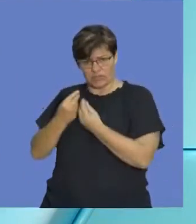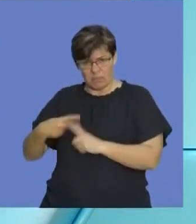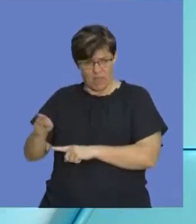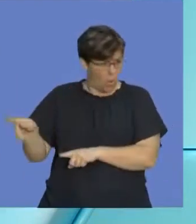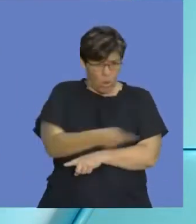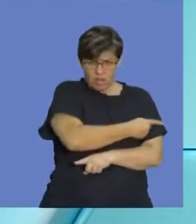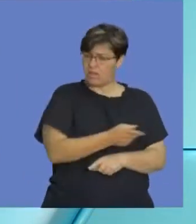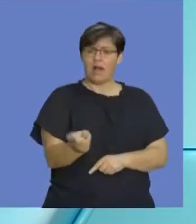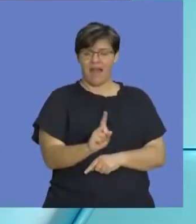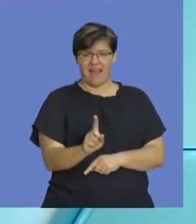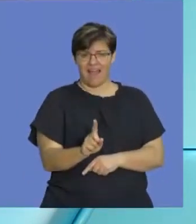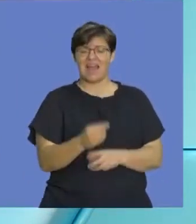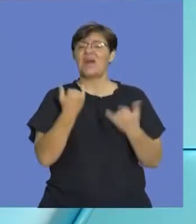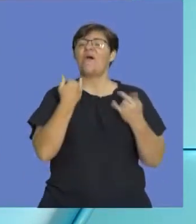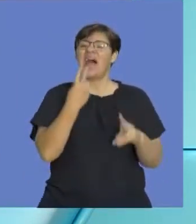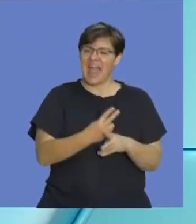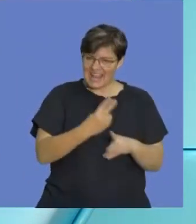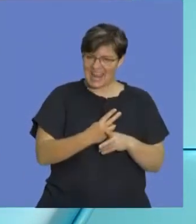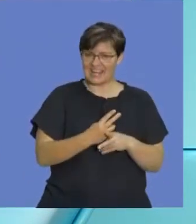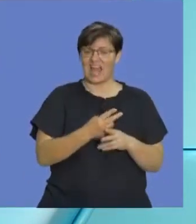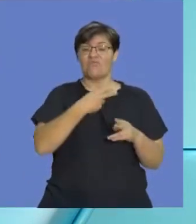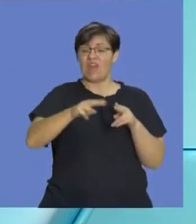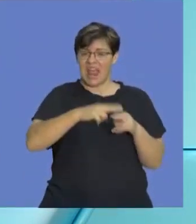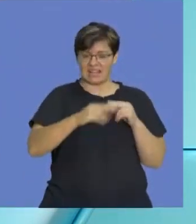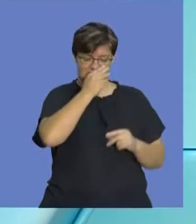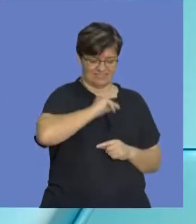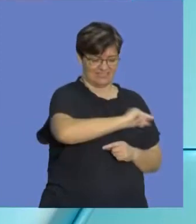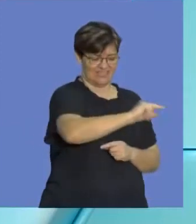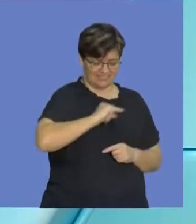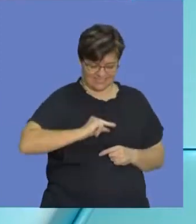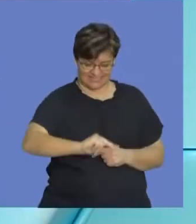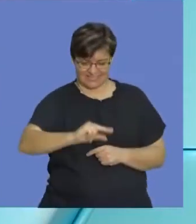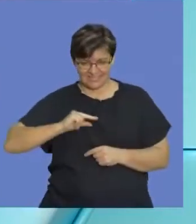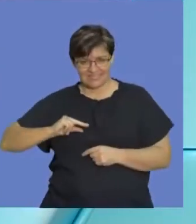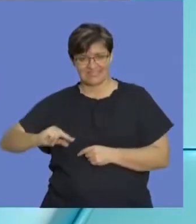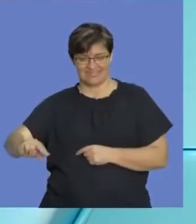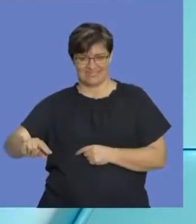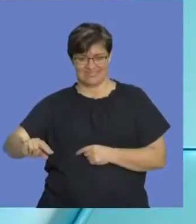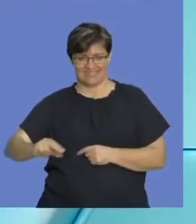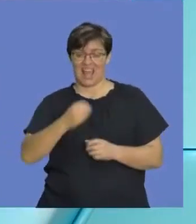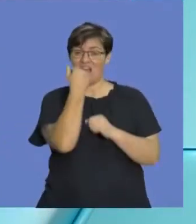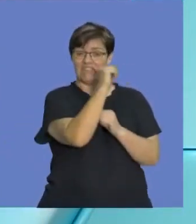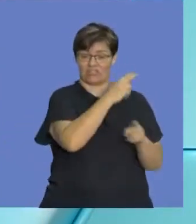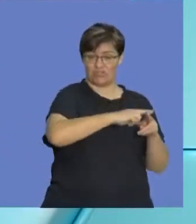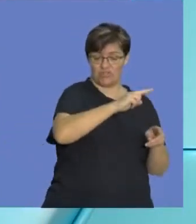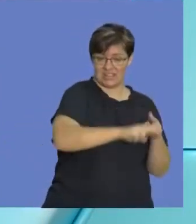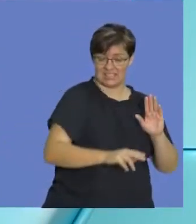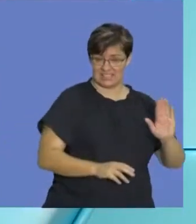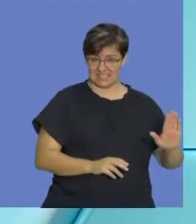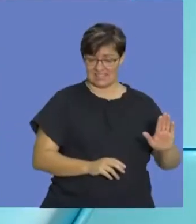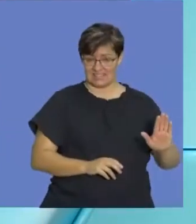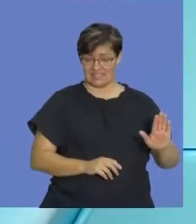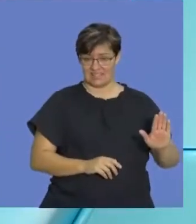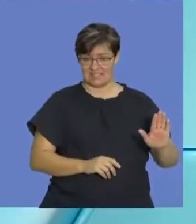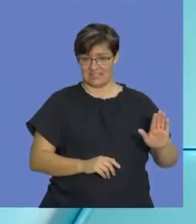do? You apportion the rental into factory rent. So take the